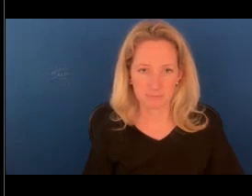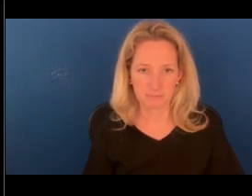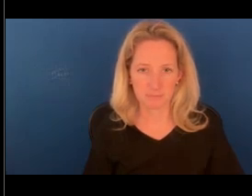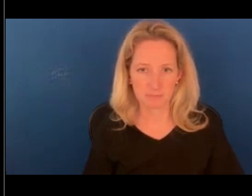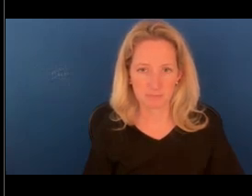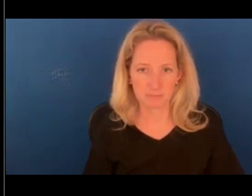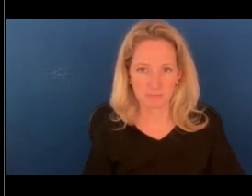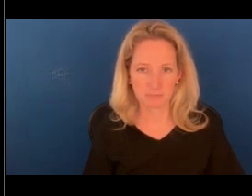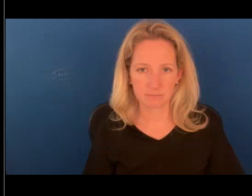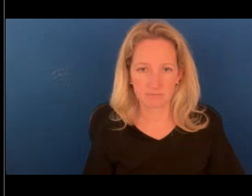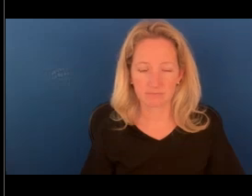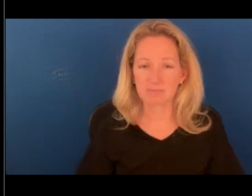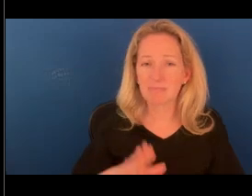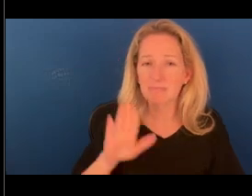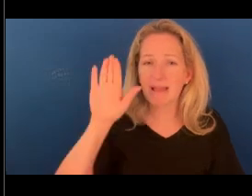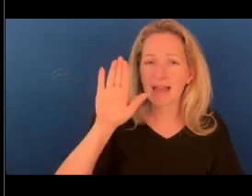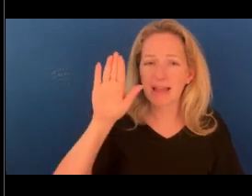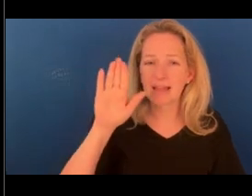Can you put your hands up again?